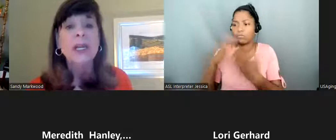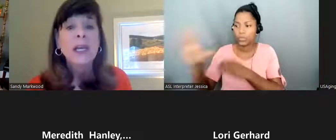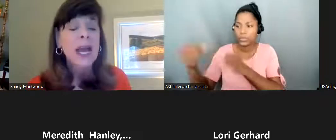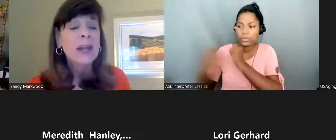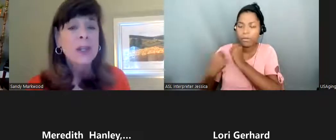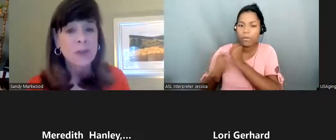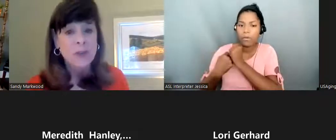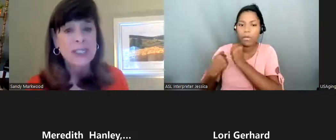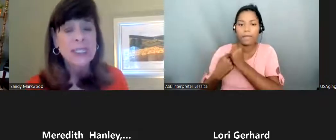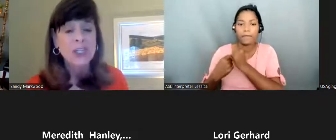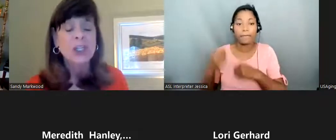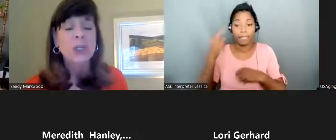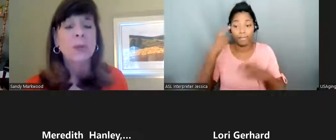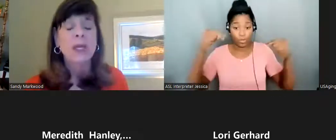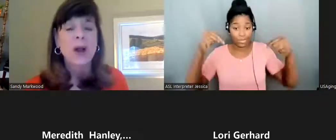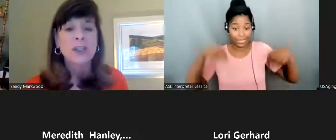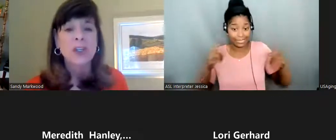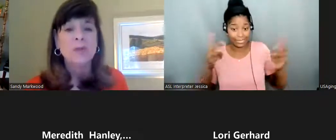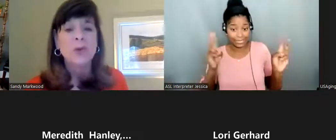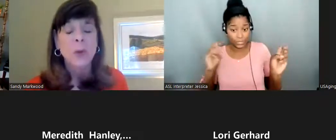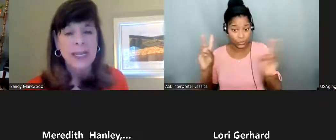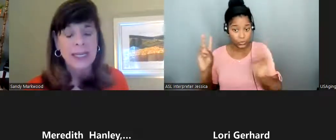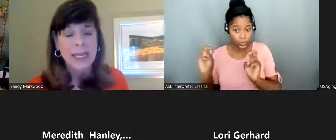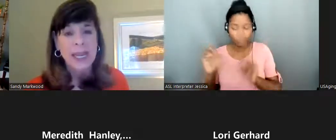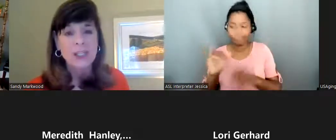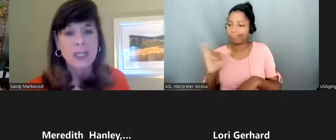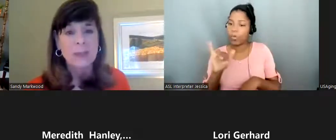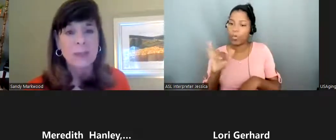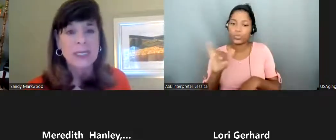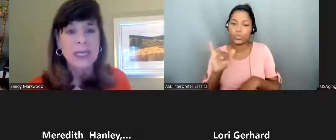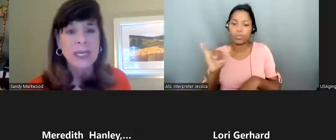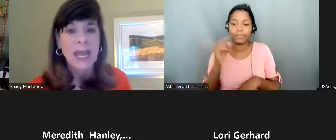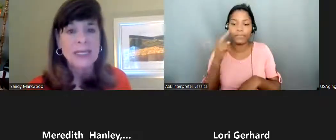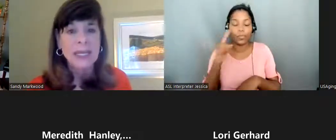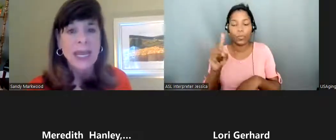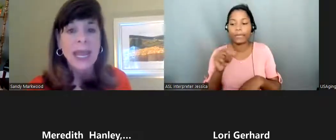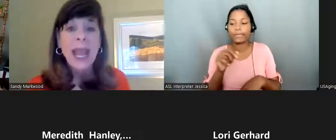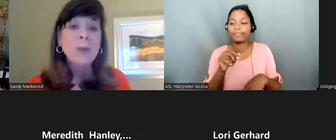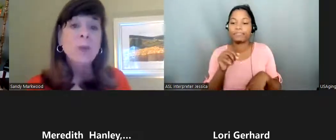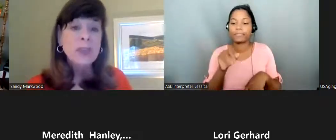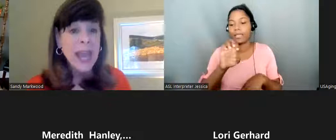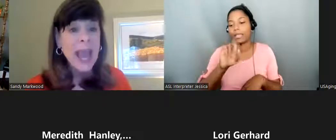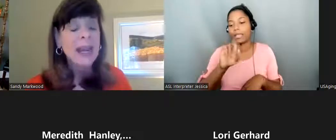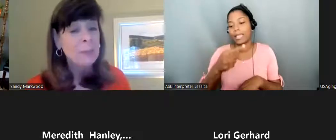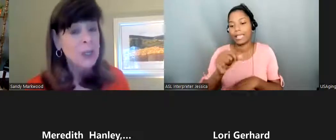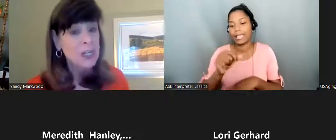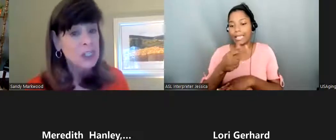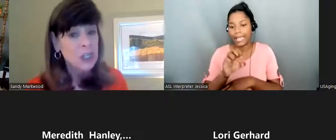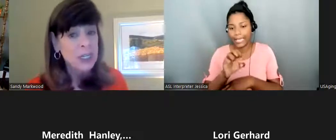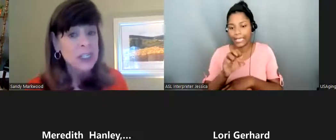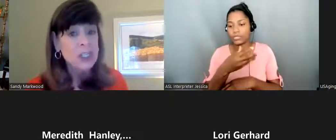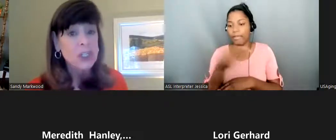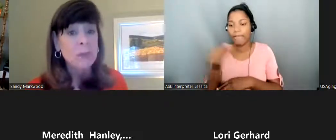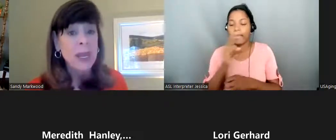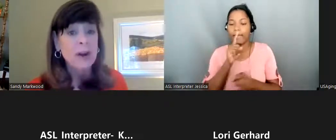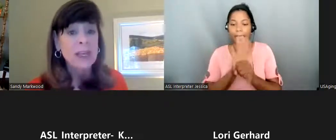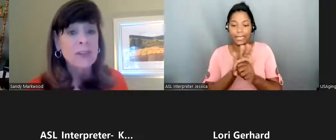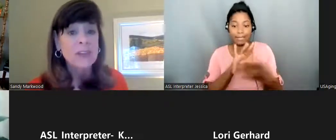support, not only for this issue, but also for engAGED and Commit to Connect. And with that, I'm going to turn